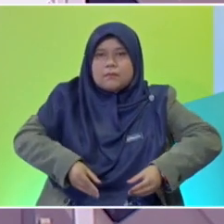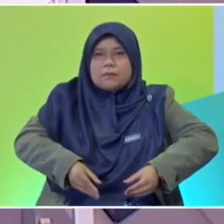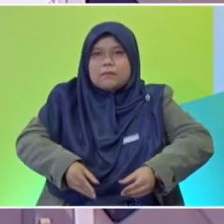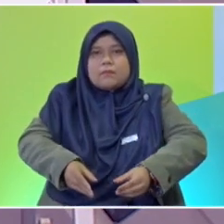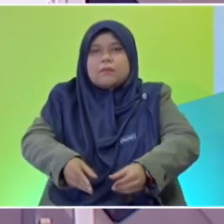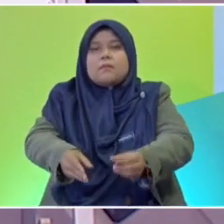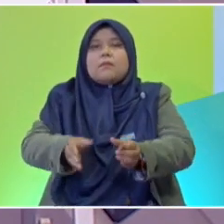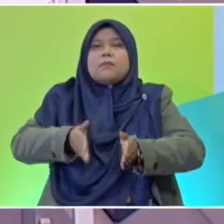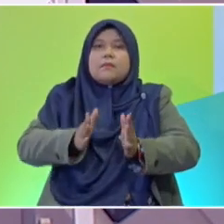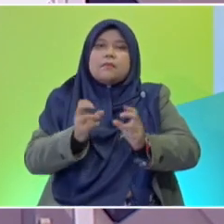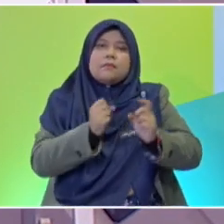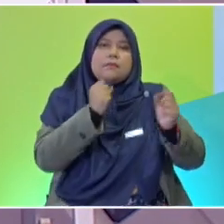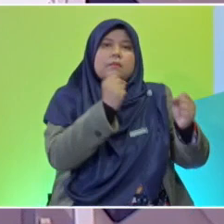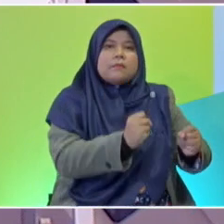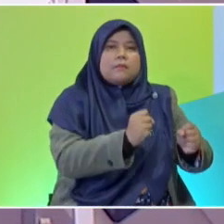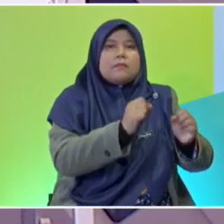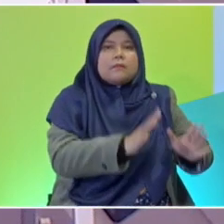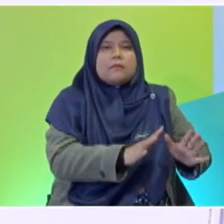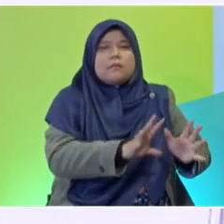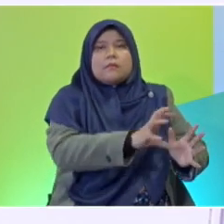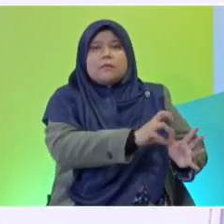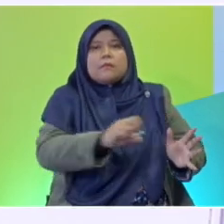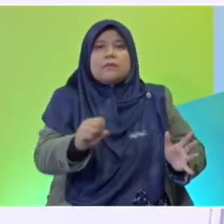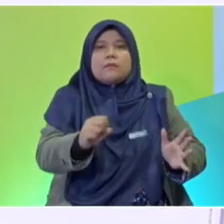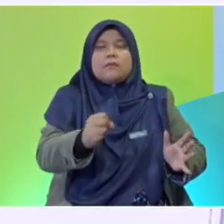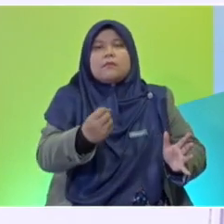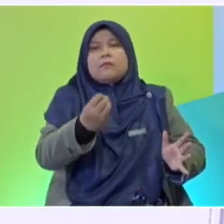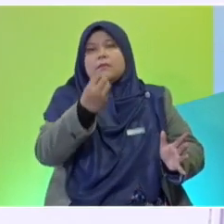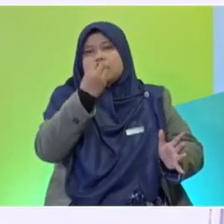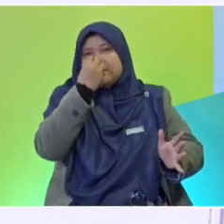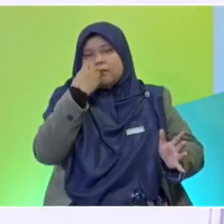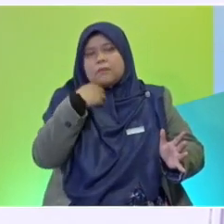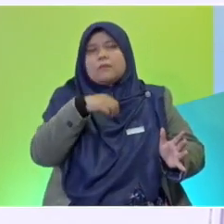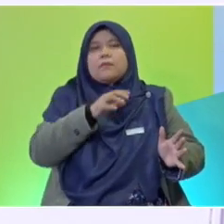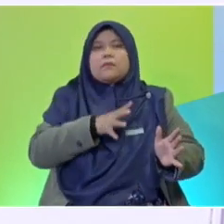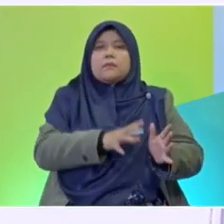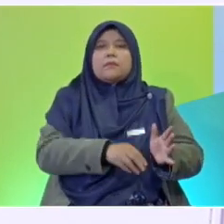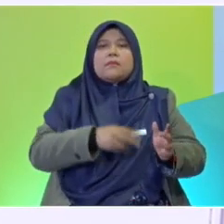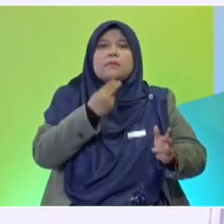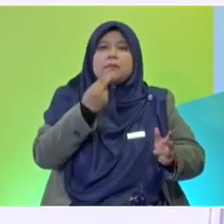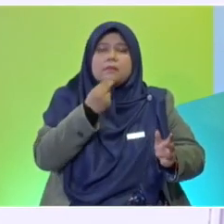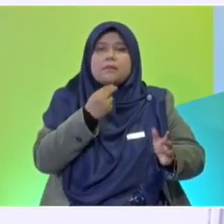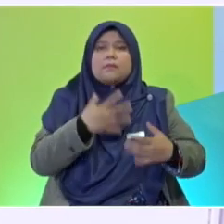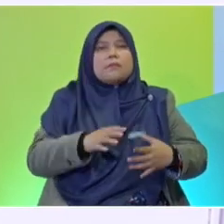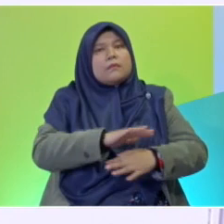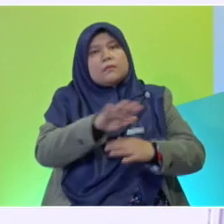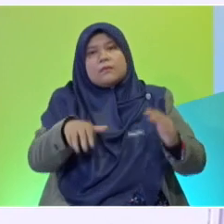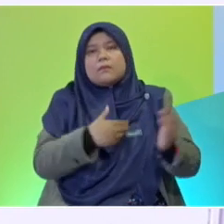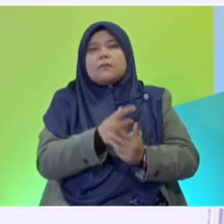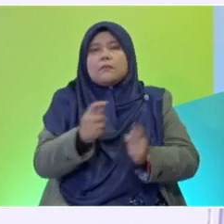to stations, Wow. and it picks up oxygen, nutrients from all over the